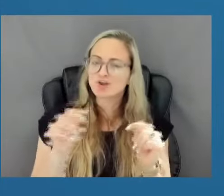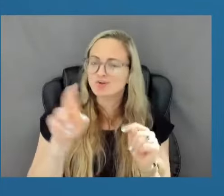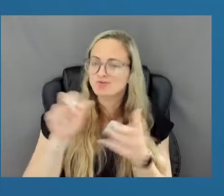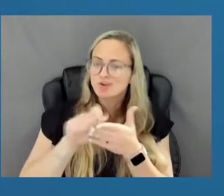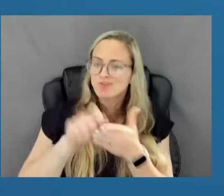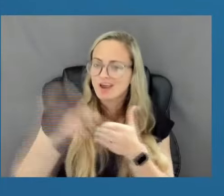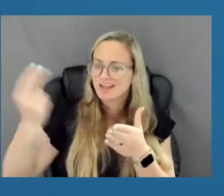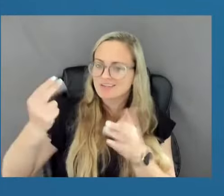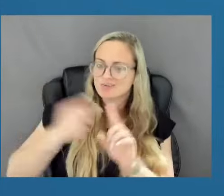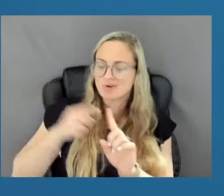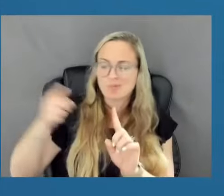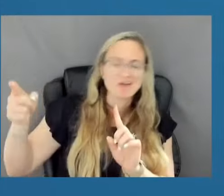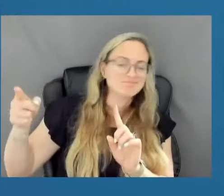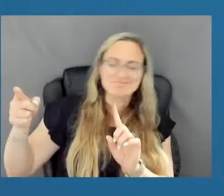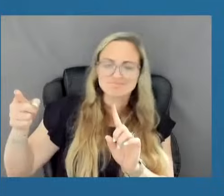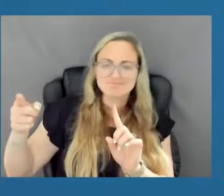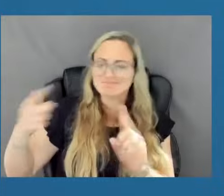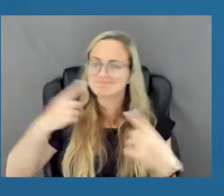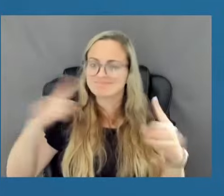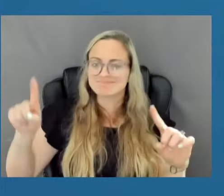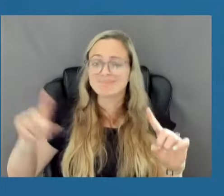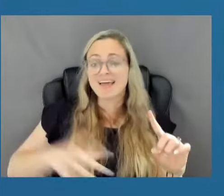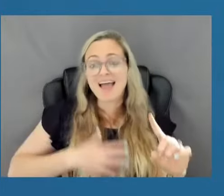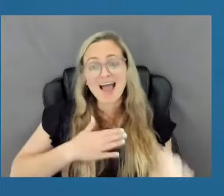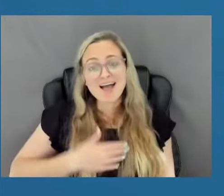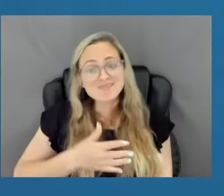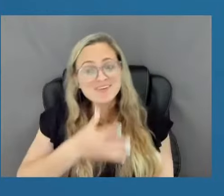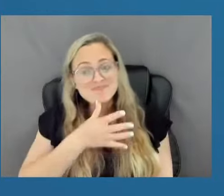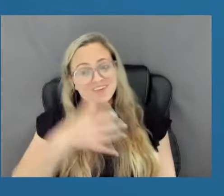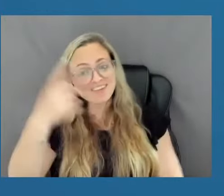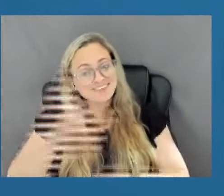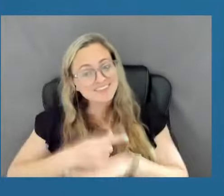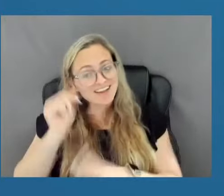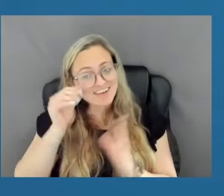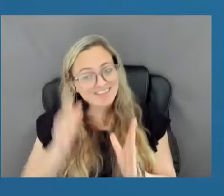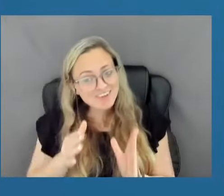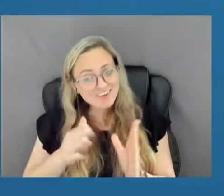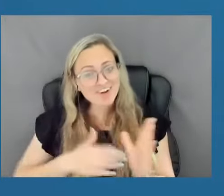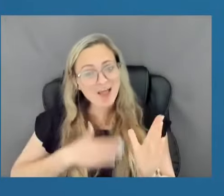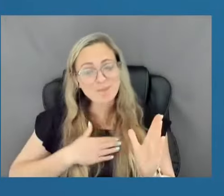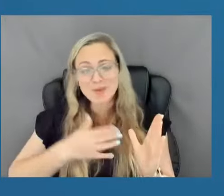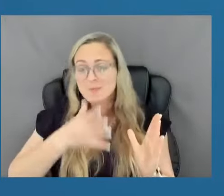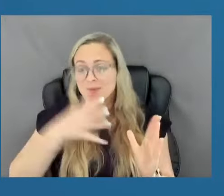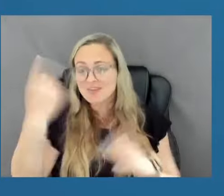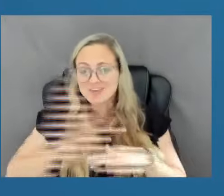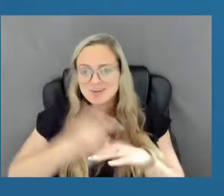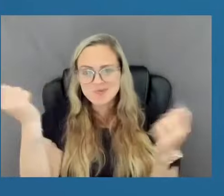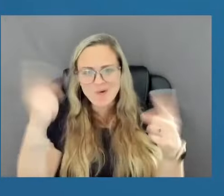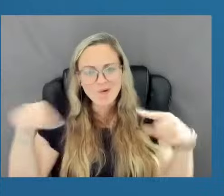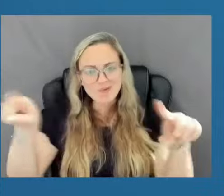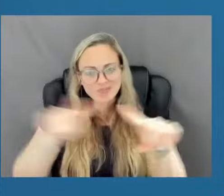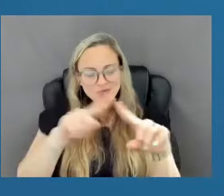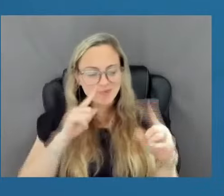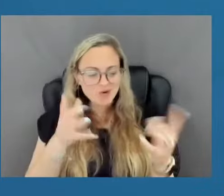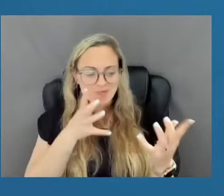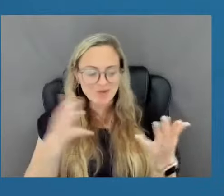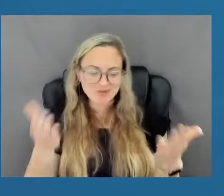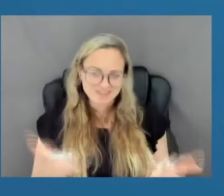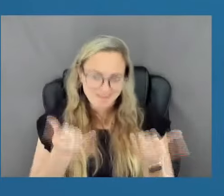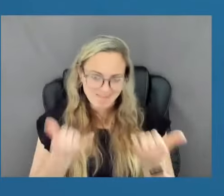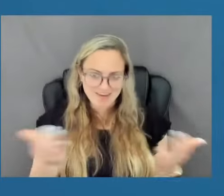Kathy Hochul brought that to these streets. Happy Mother's Day, Governor, and happy Mother's Day to all of the mothers who are here today. Give them a round of